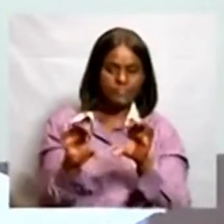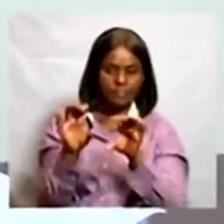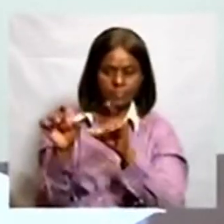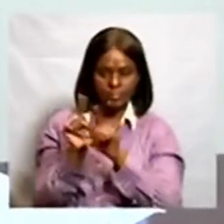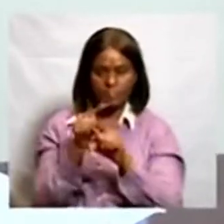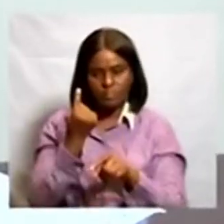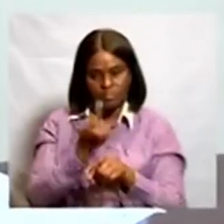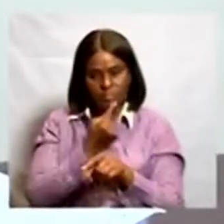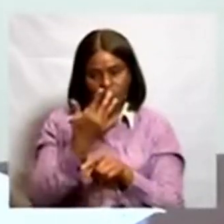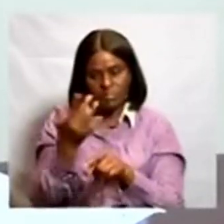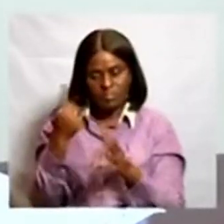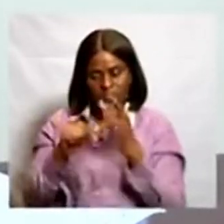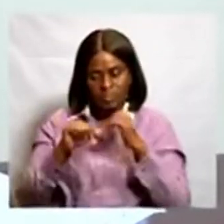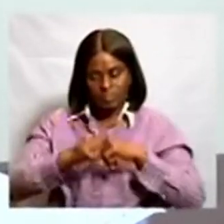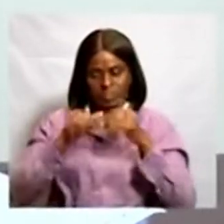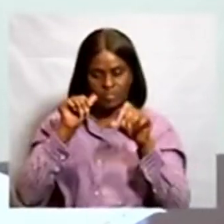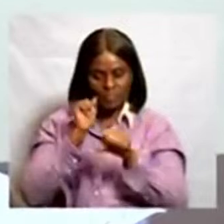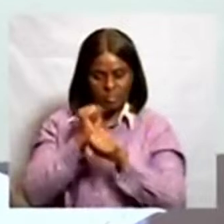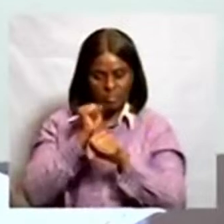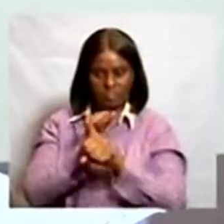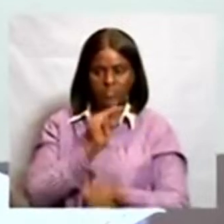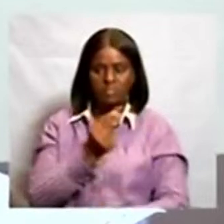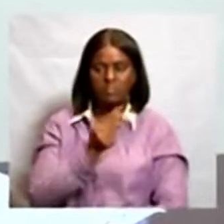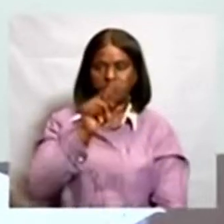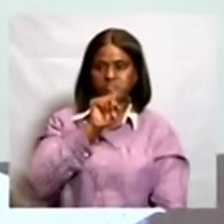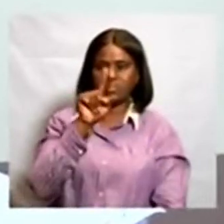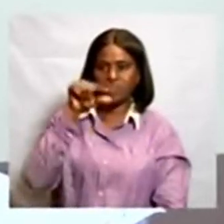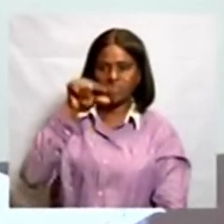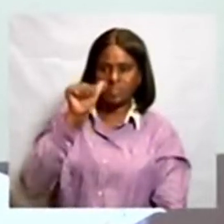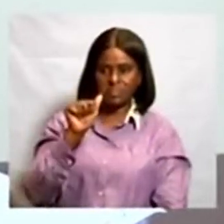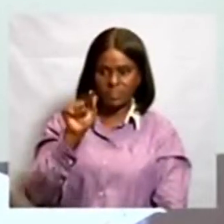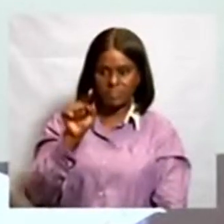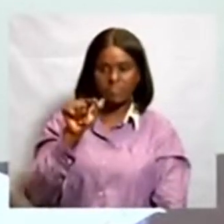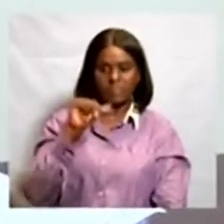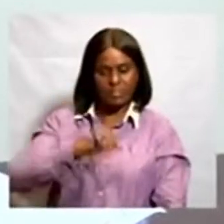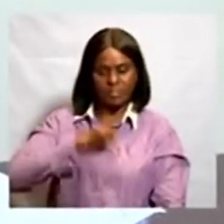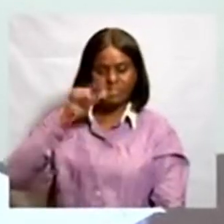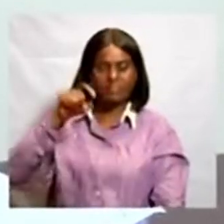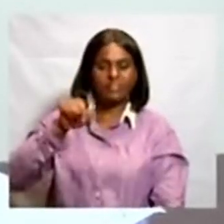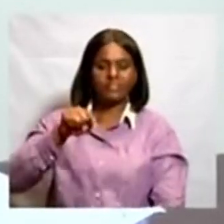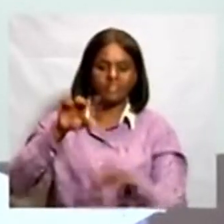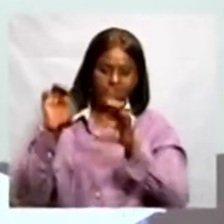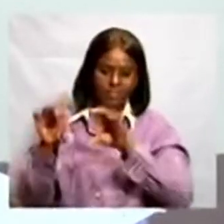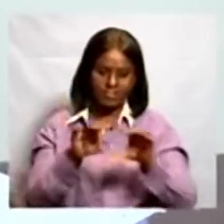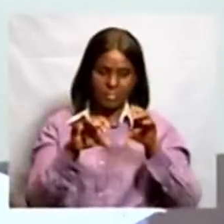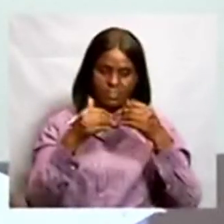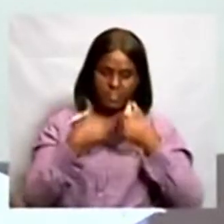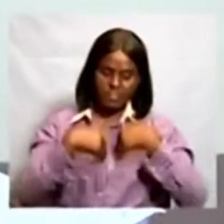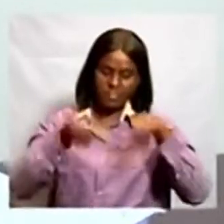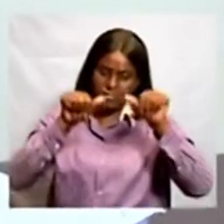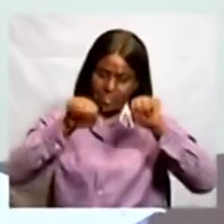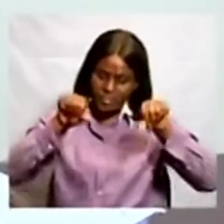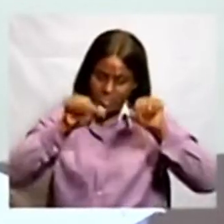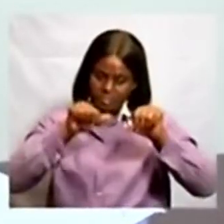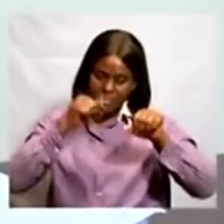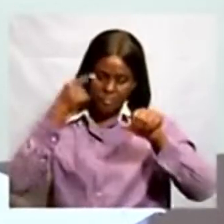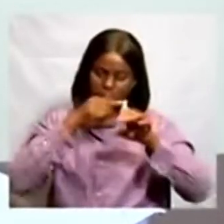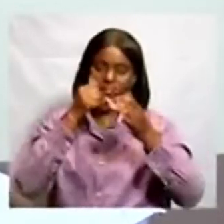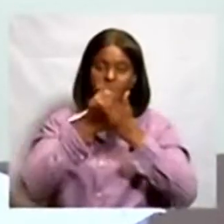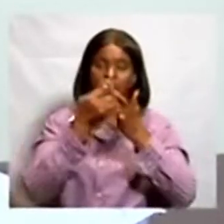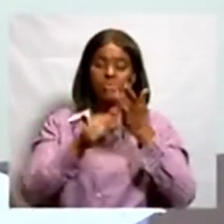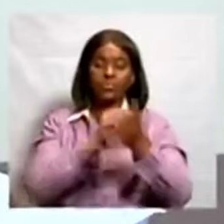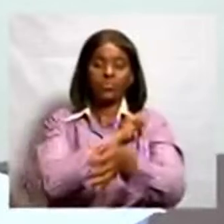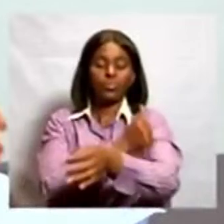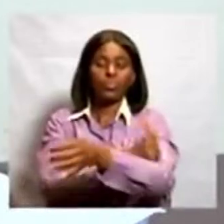the only thing that we do as ZACWA is that we are required to conduct audits of these appropriate